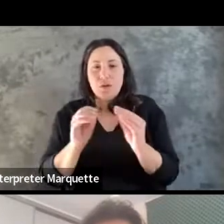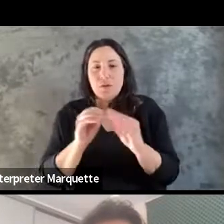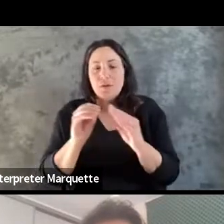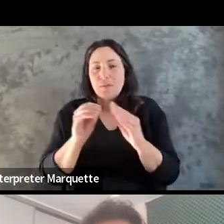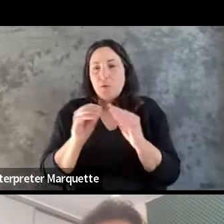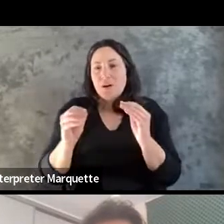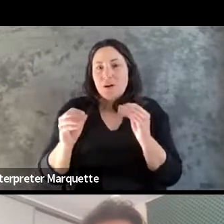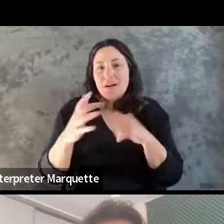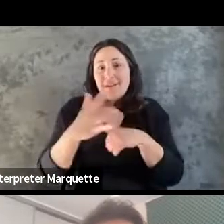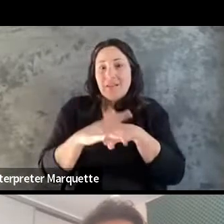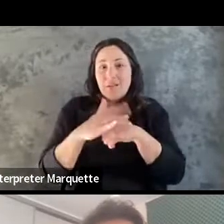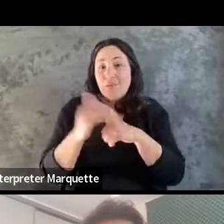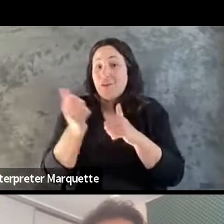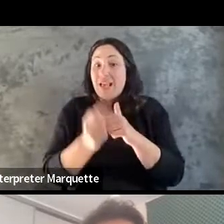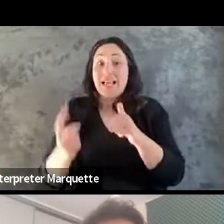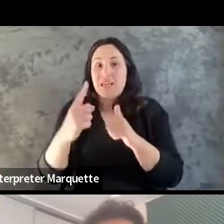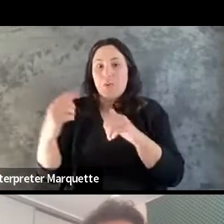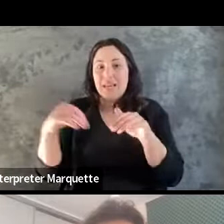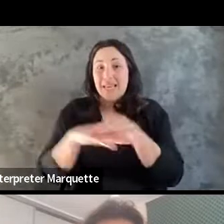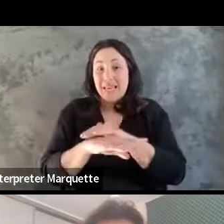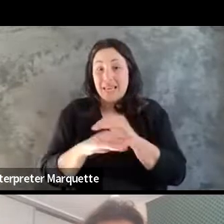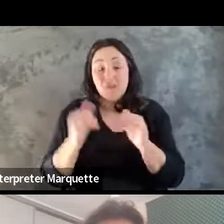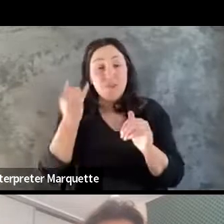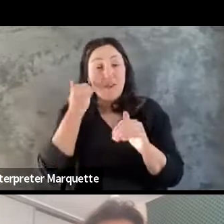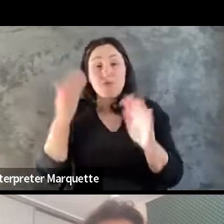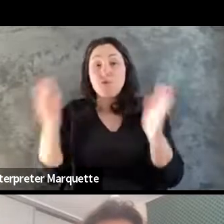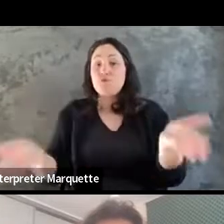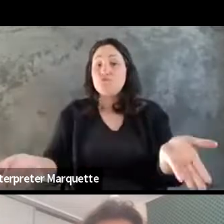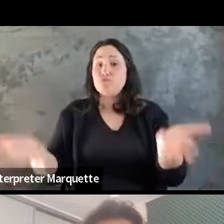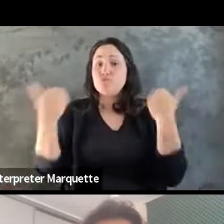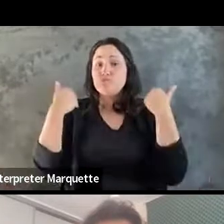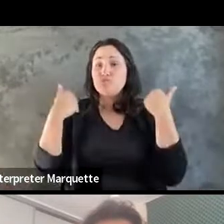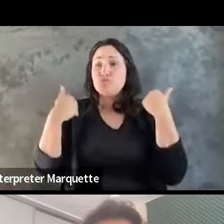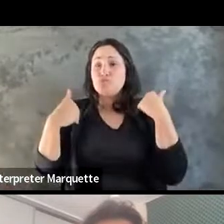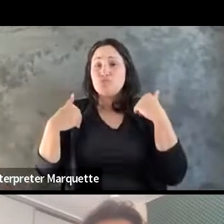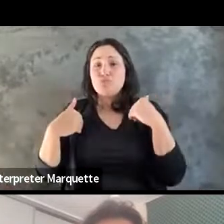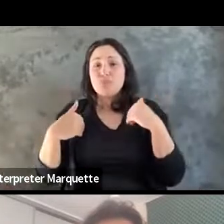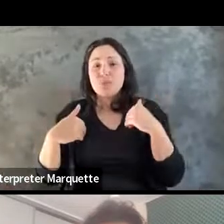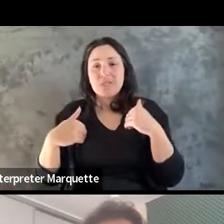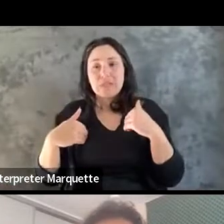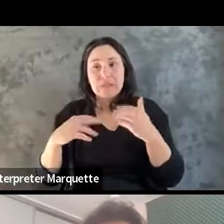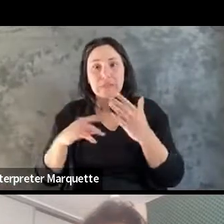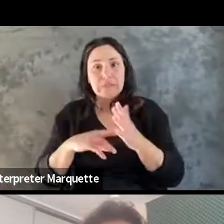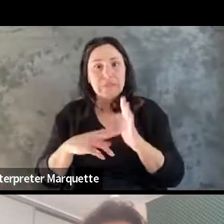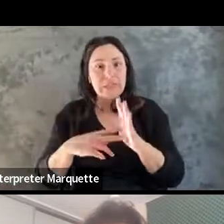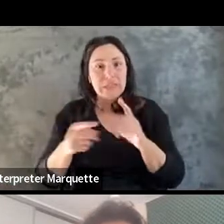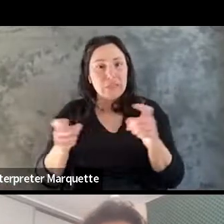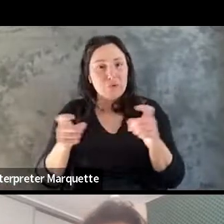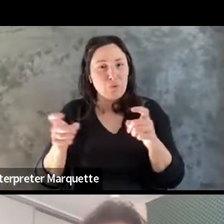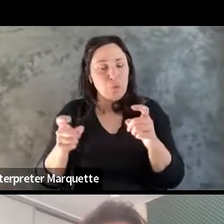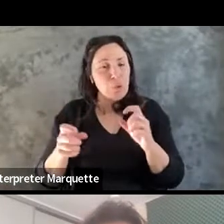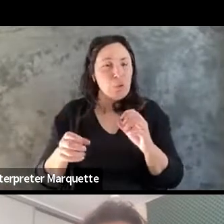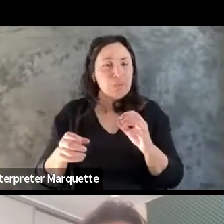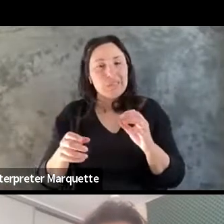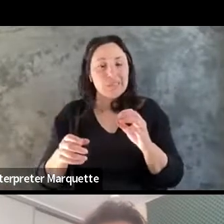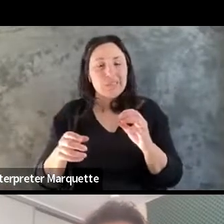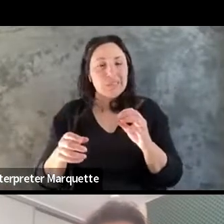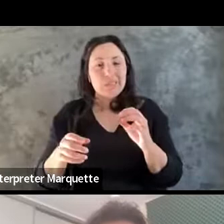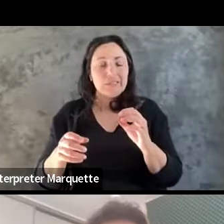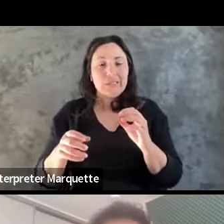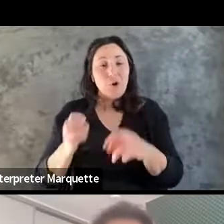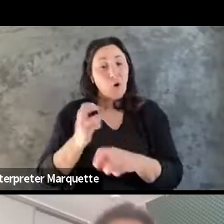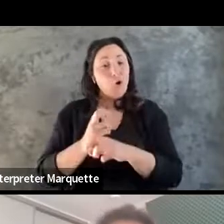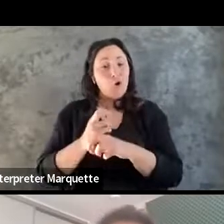open doors and the more people you have flowing through in a greater volume, the less you can control it. And so